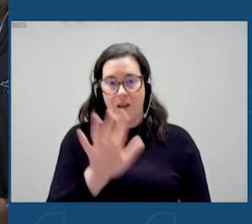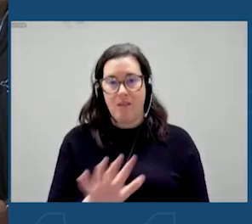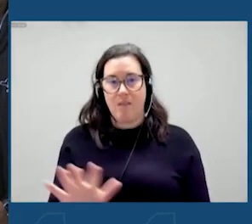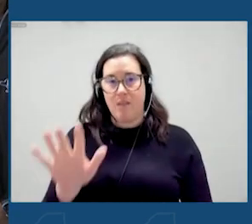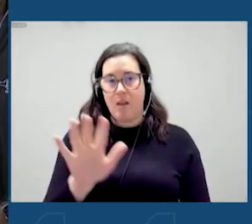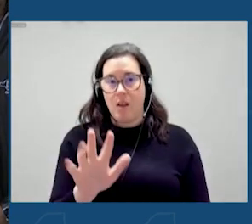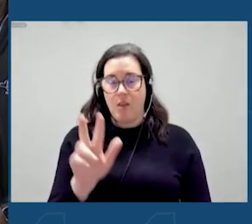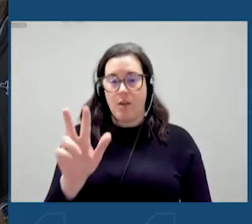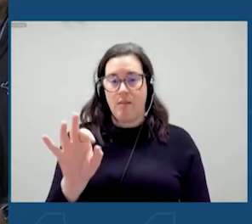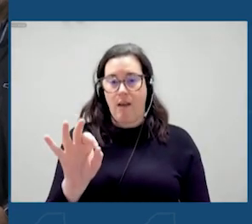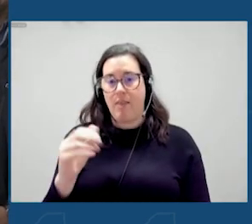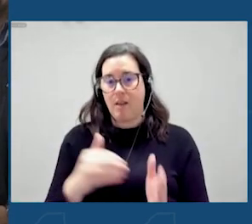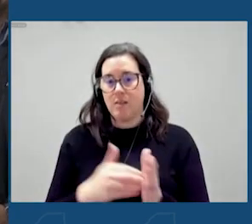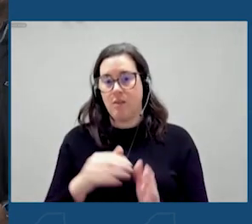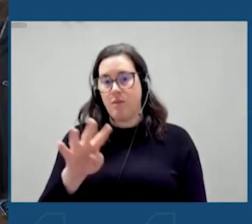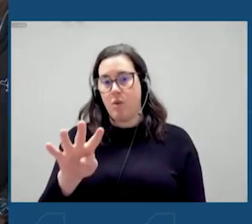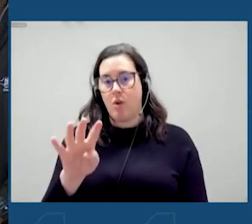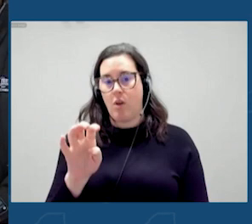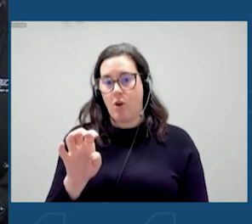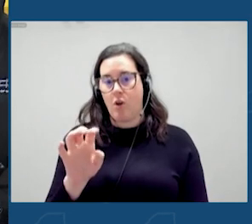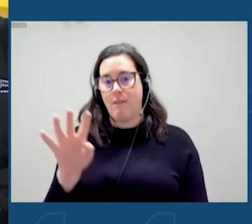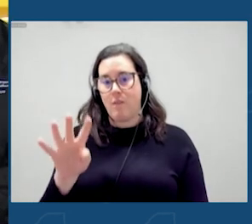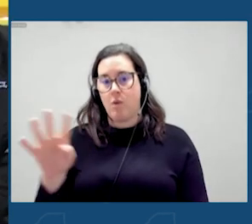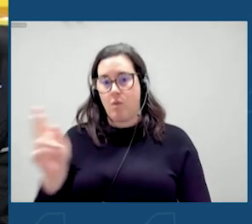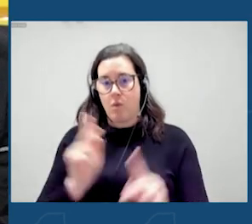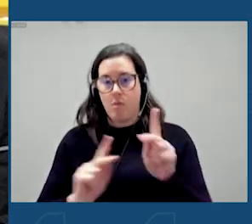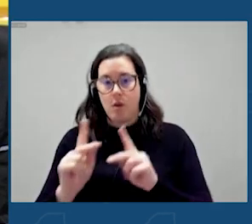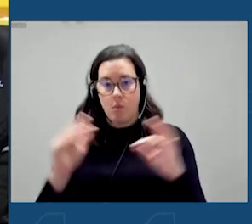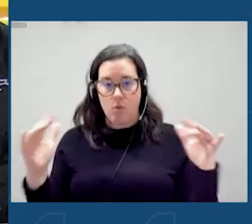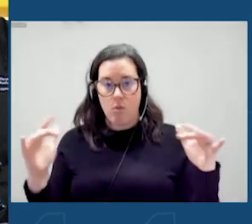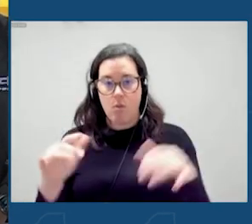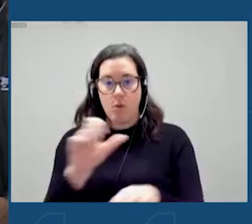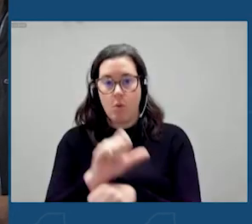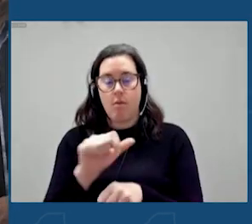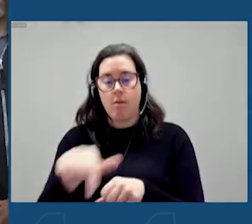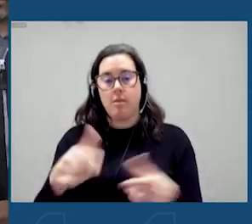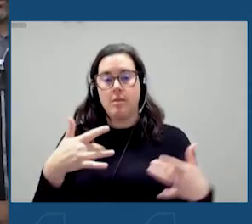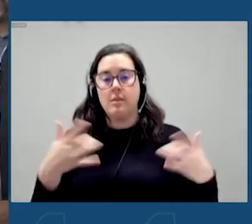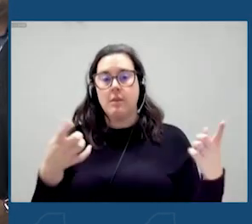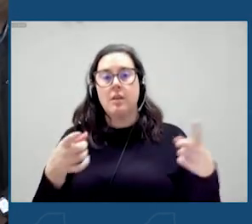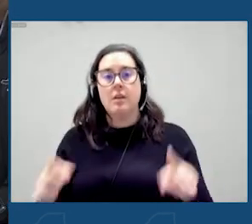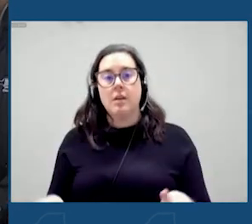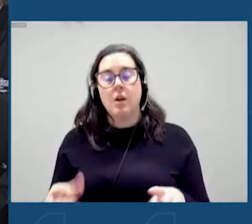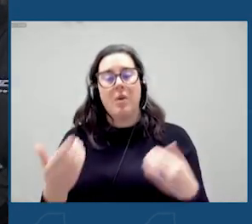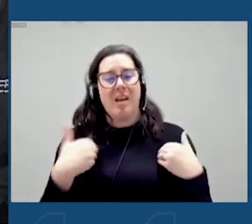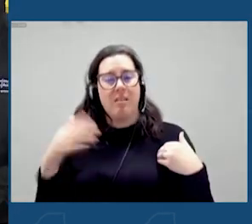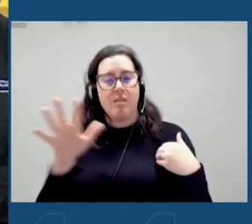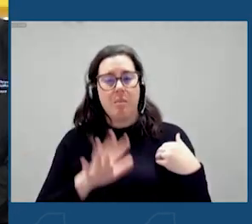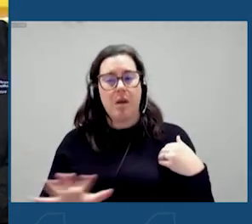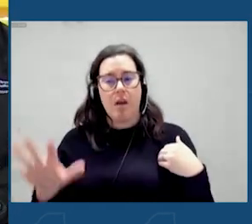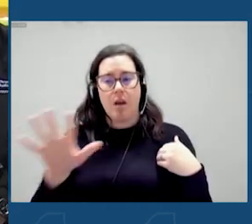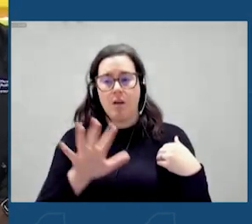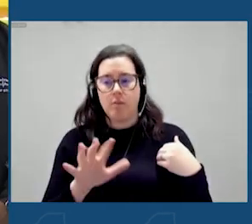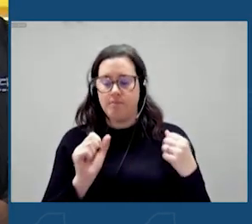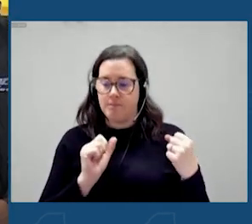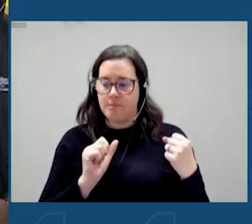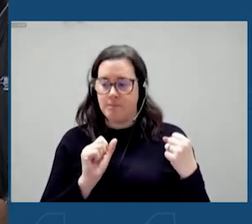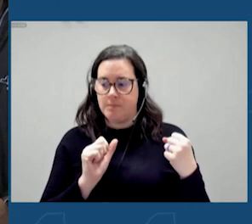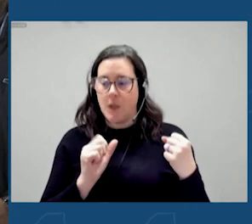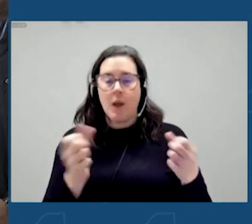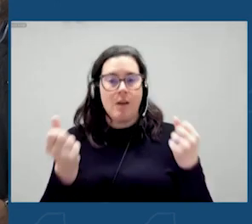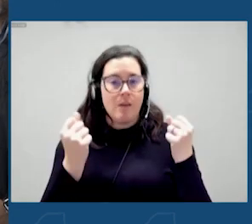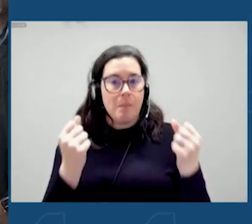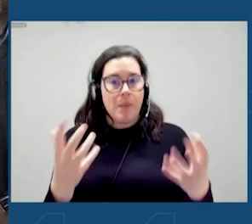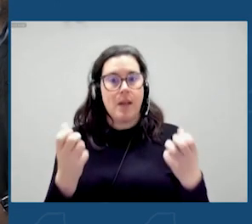3,944 personnel working on this event, and we've got about a large number of